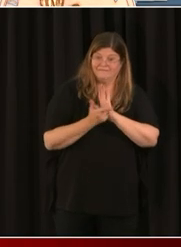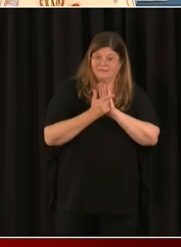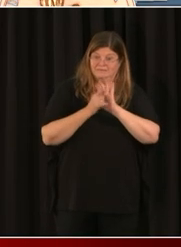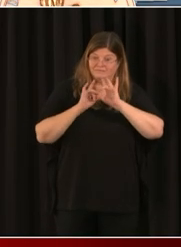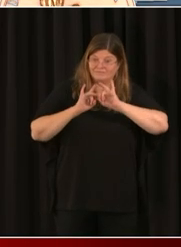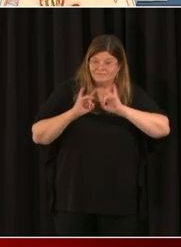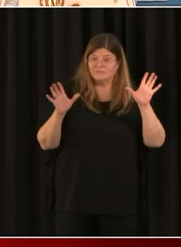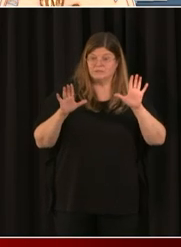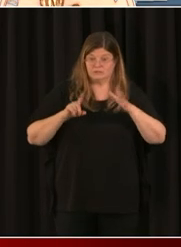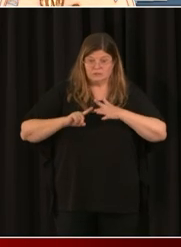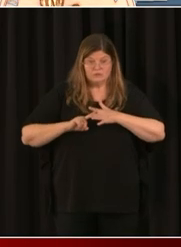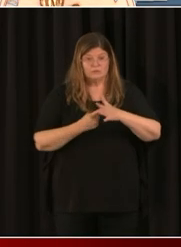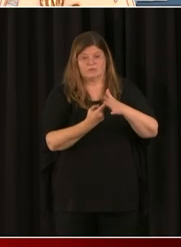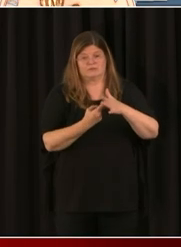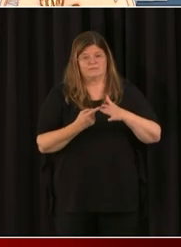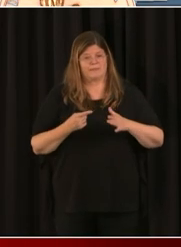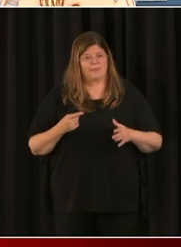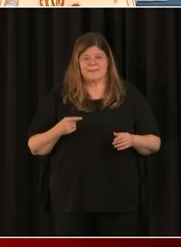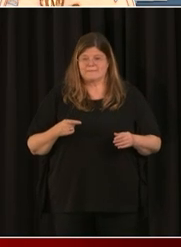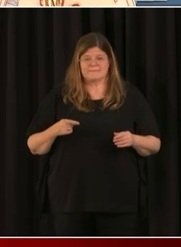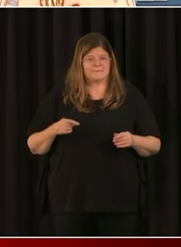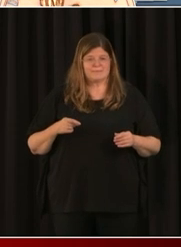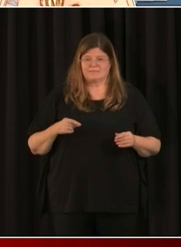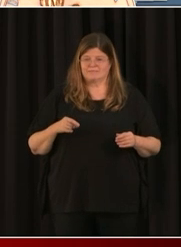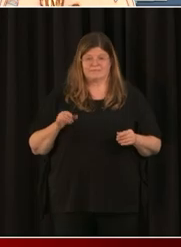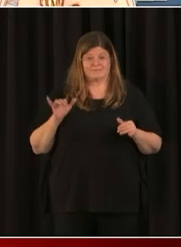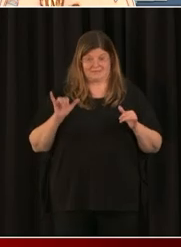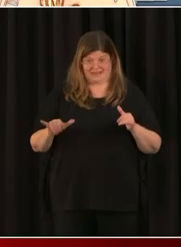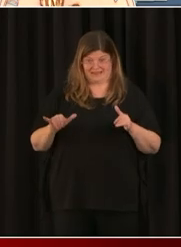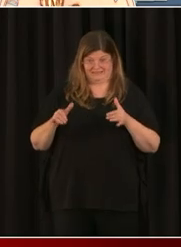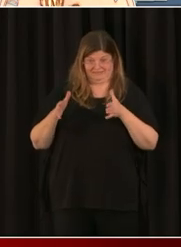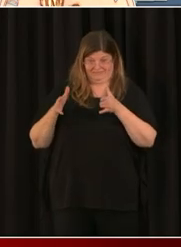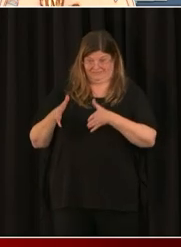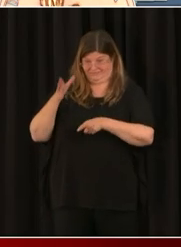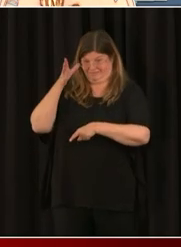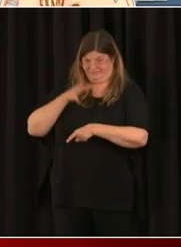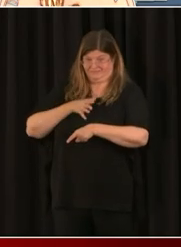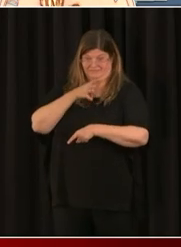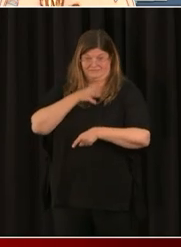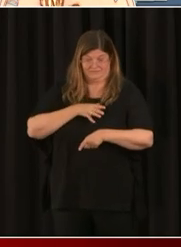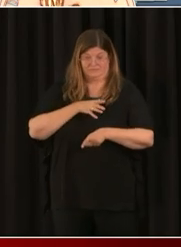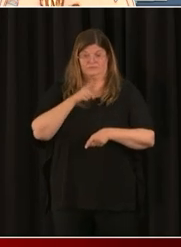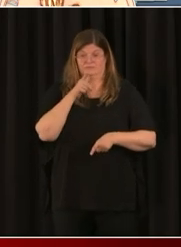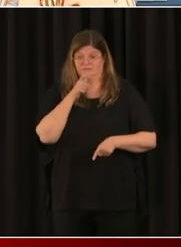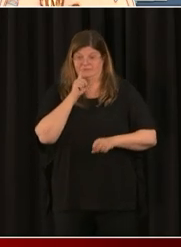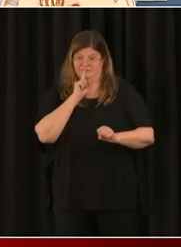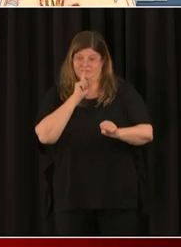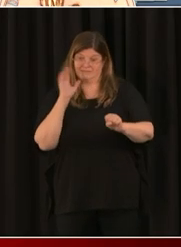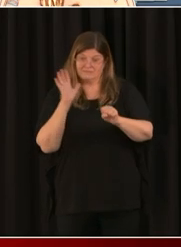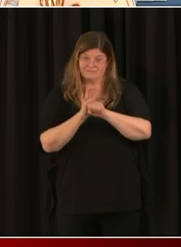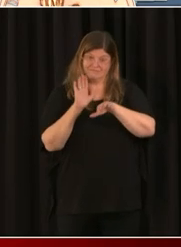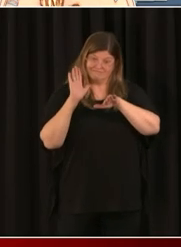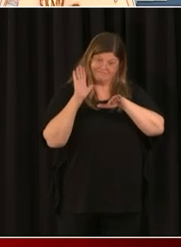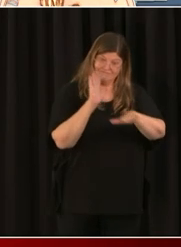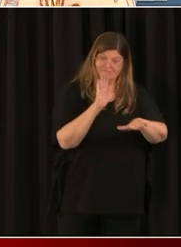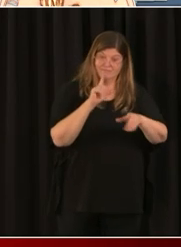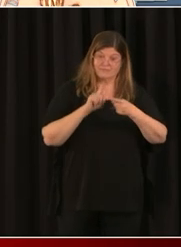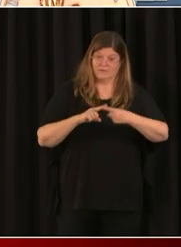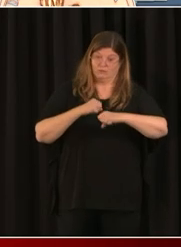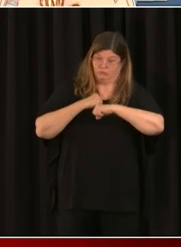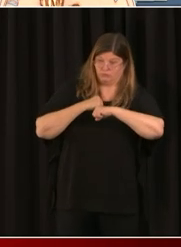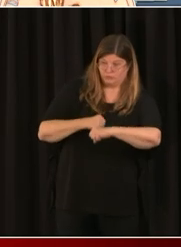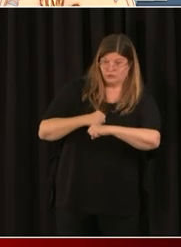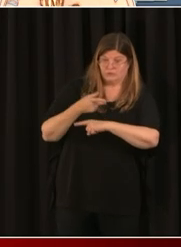being incited. And that leaves the men and women who have sworn an oath to protect